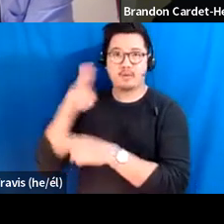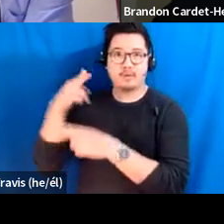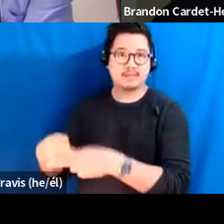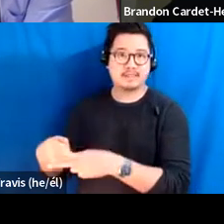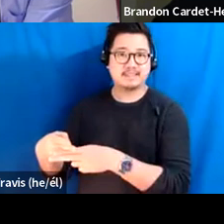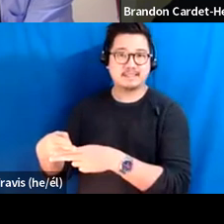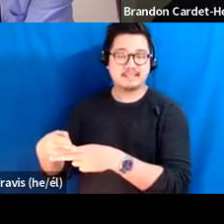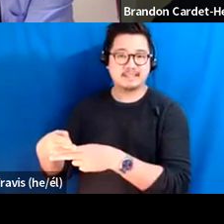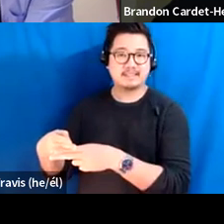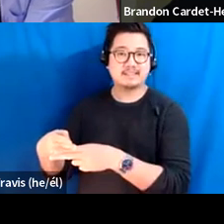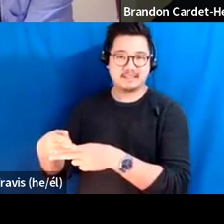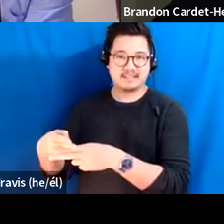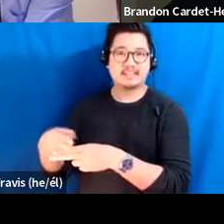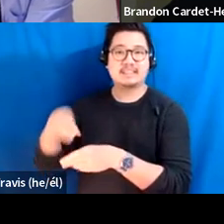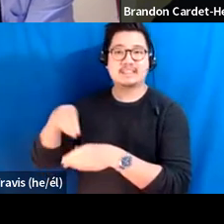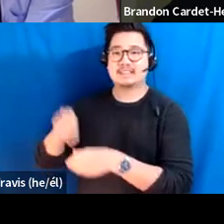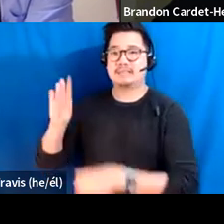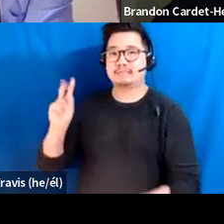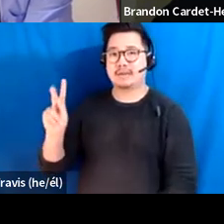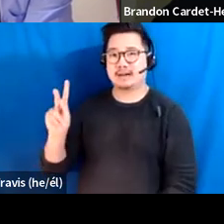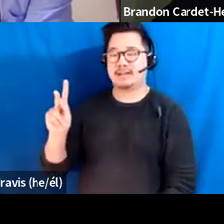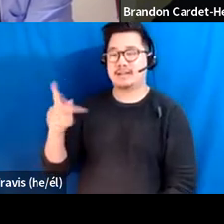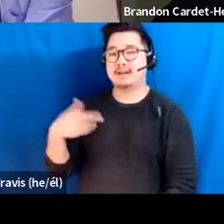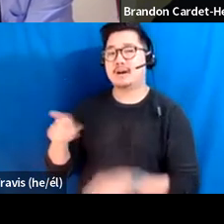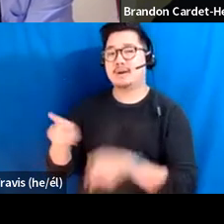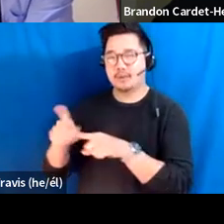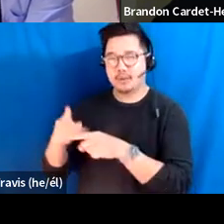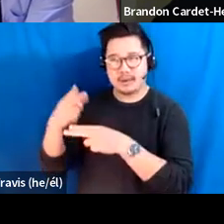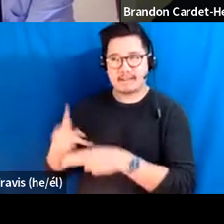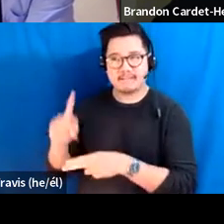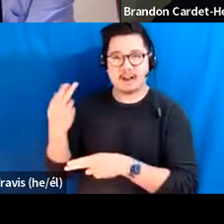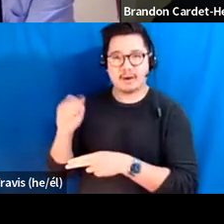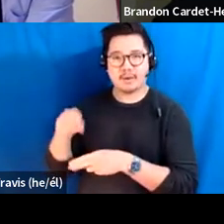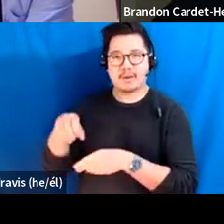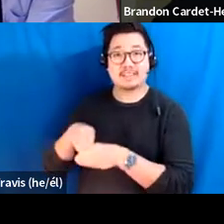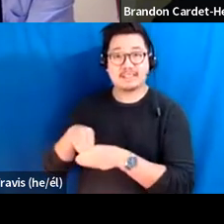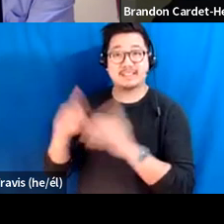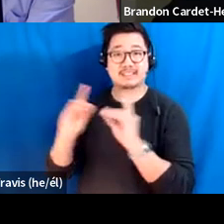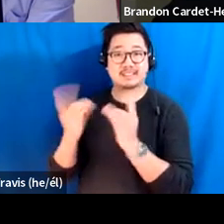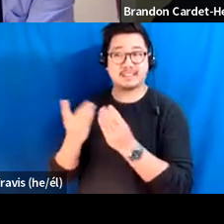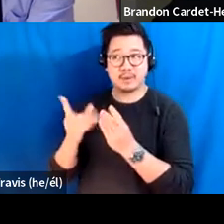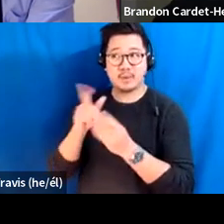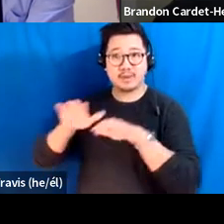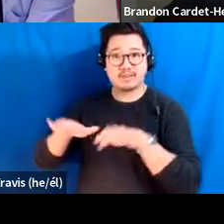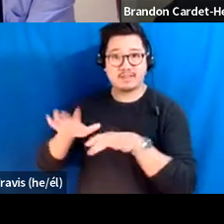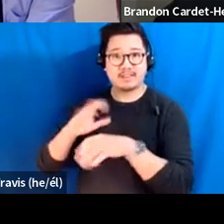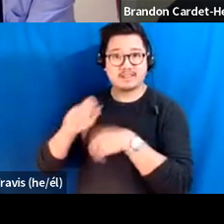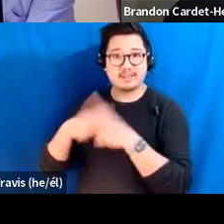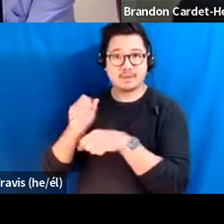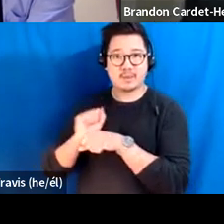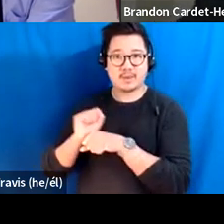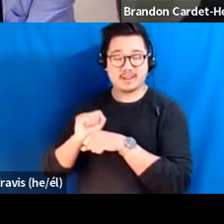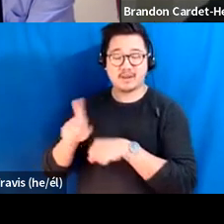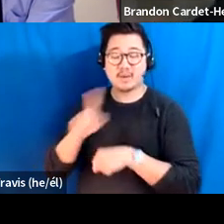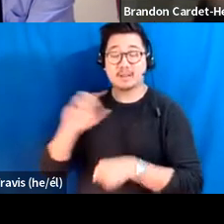at burke and you are as you said the first high school in the district to be doing that and i know superintendent